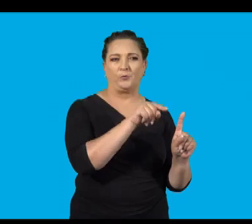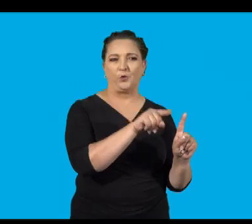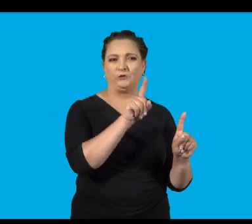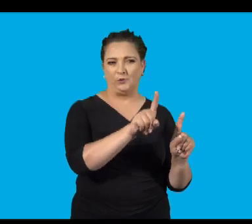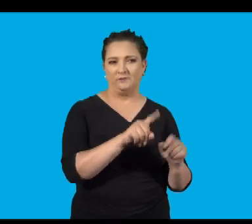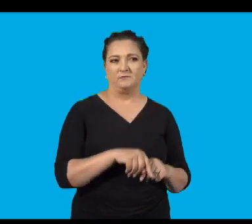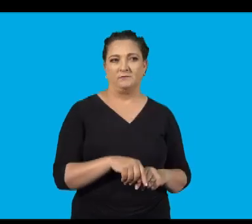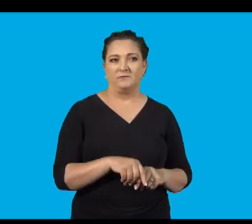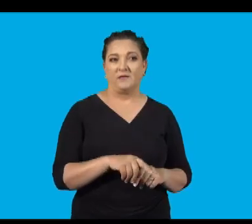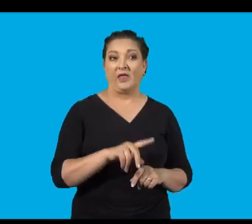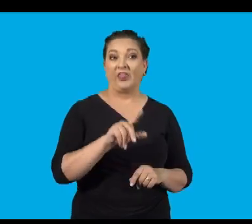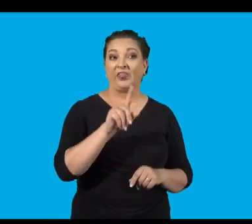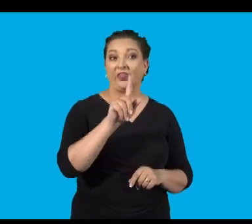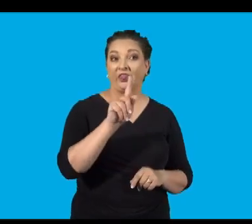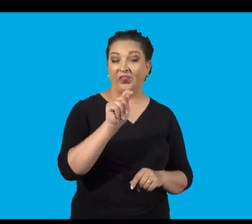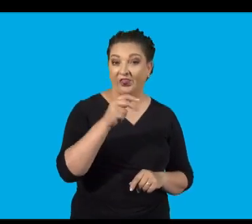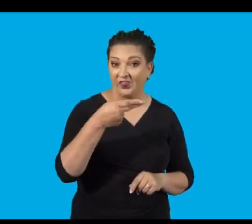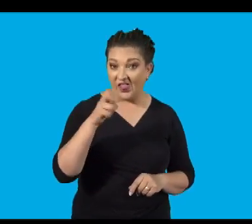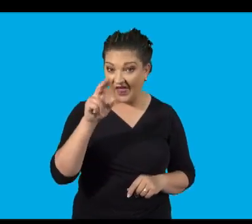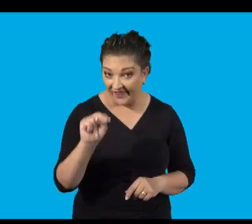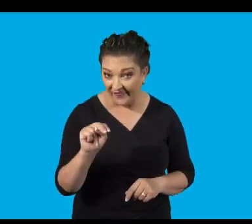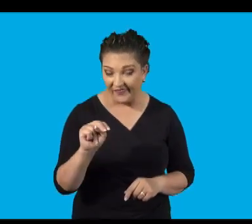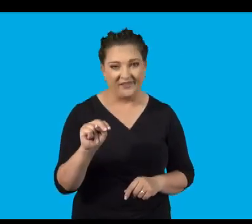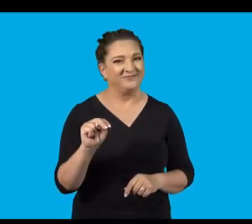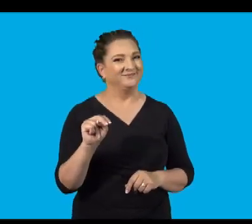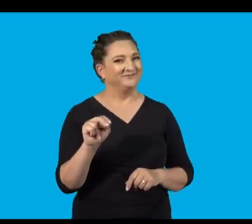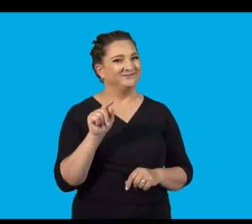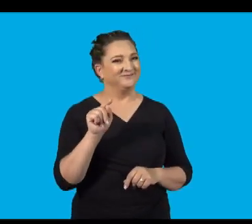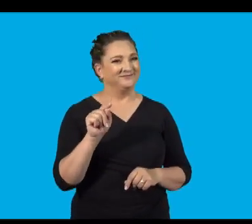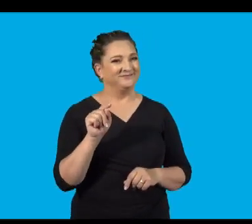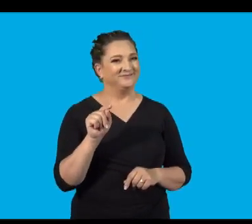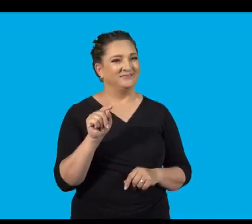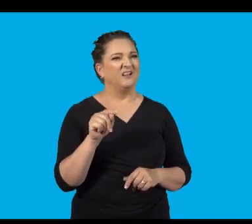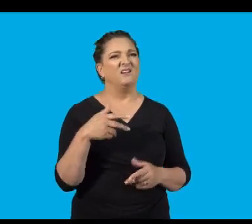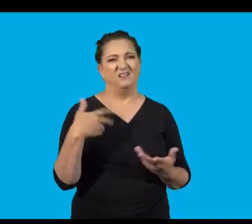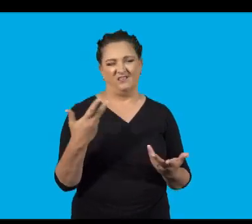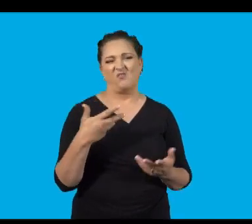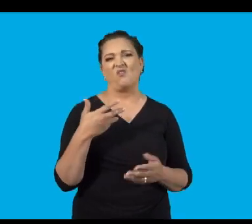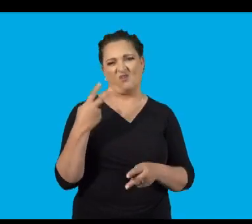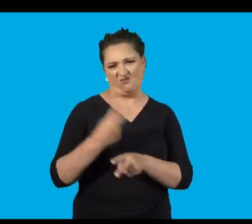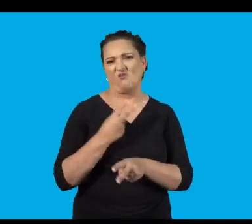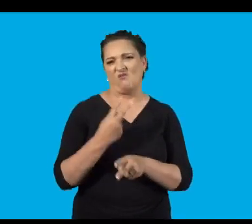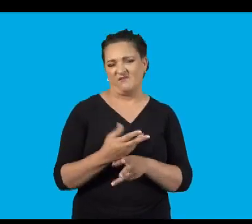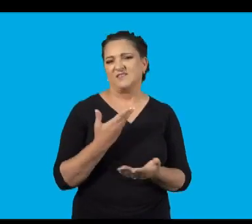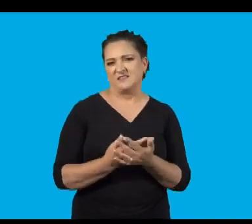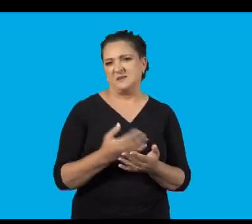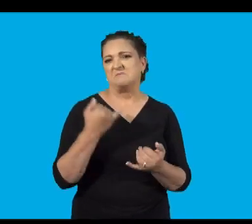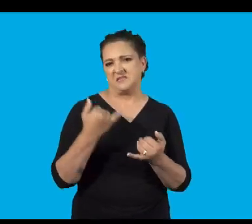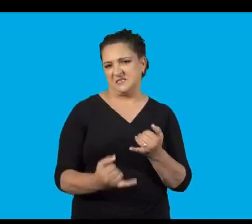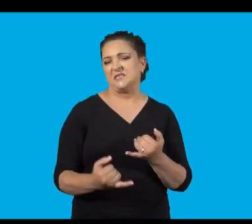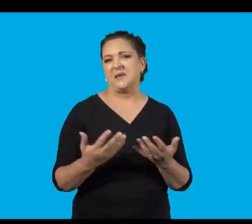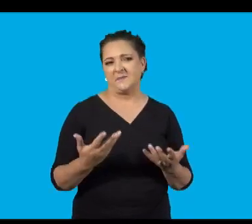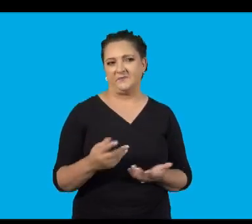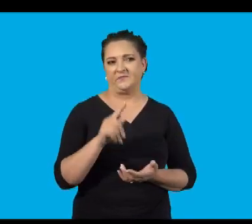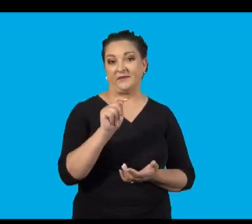sentence, gratitude is much more than. All right. Now remember, this is a very common error